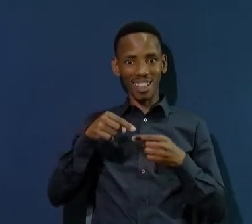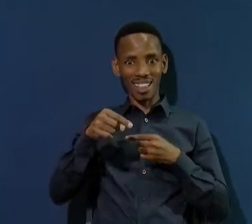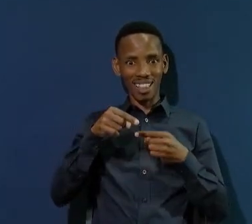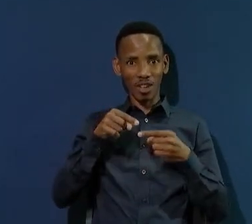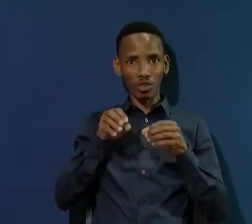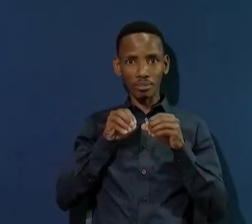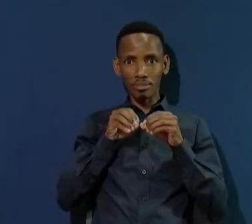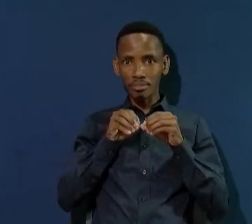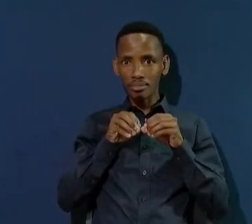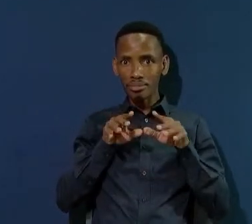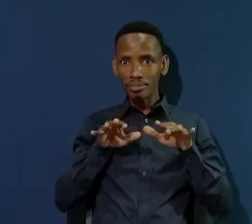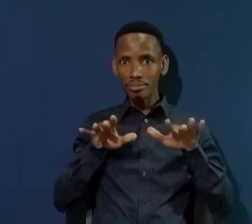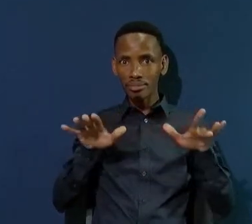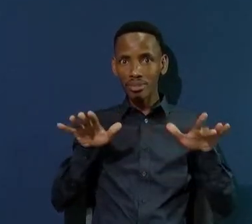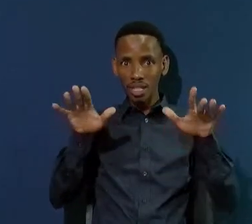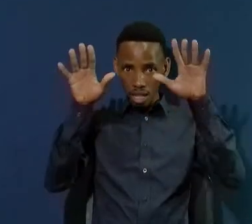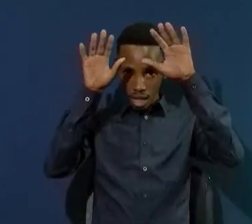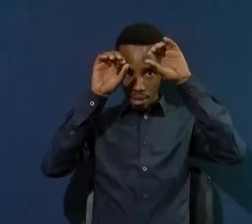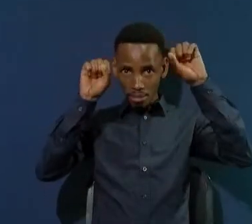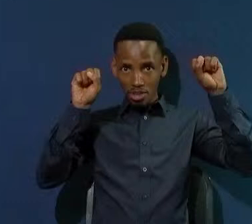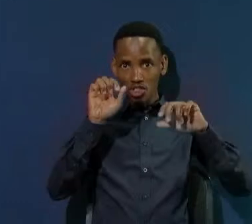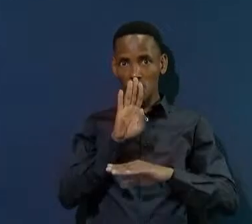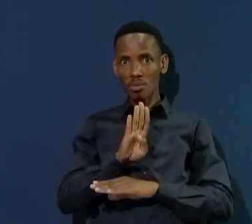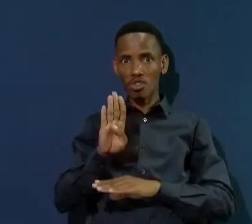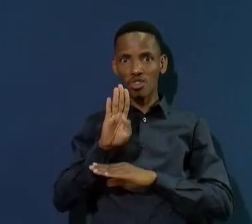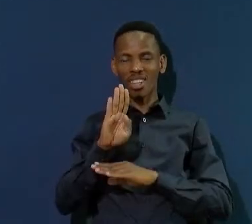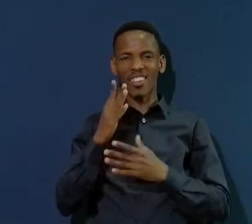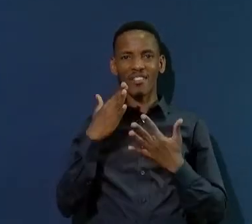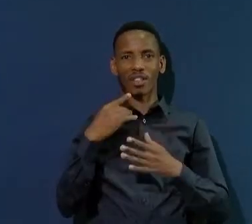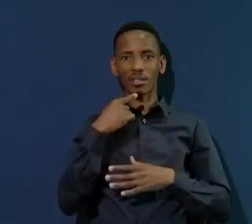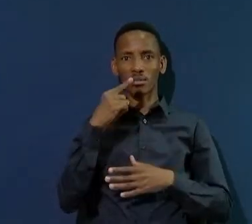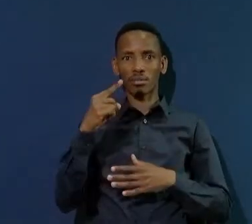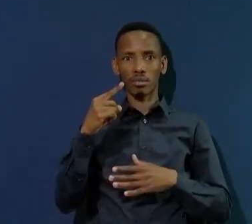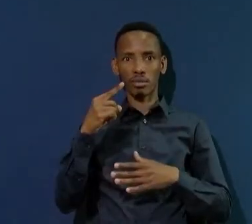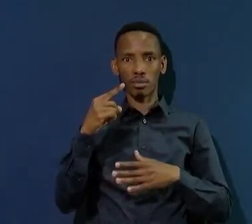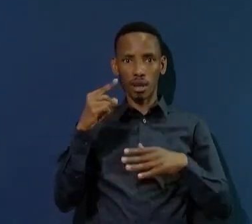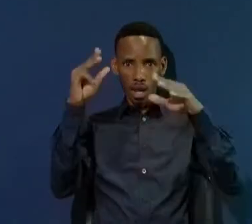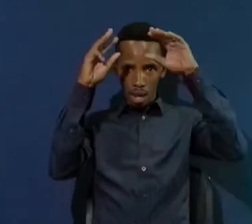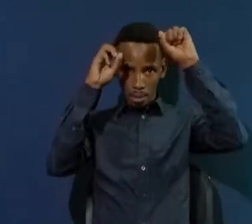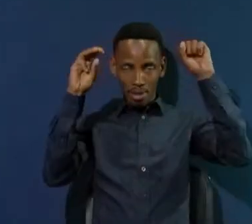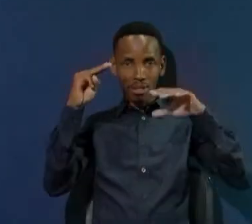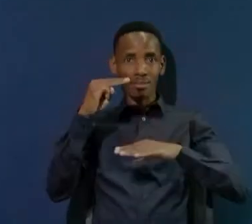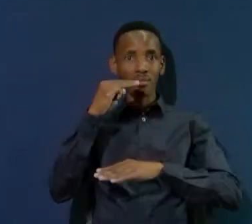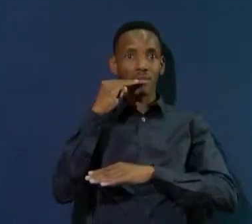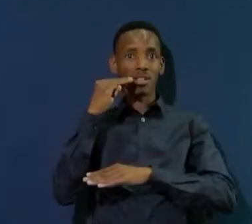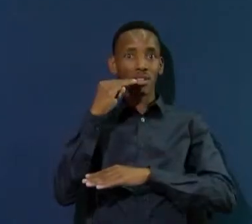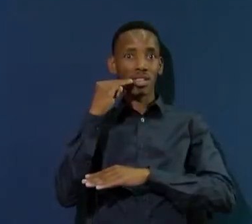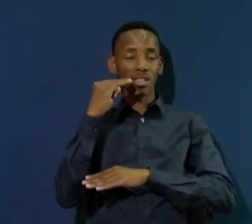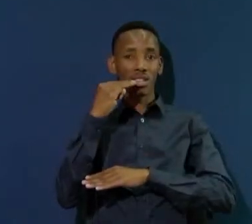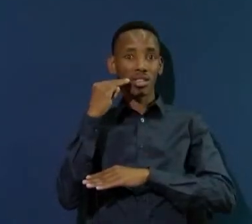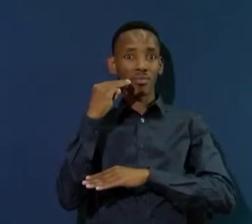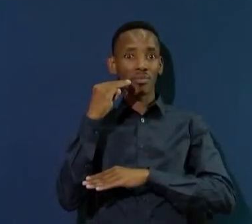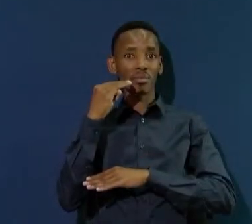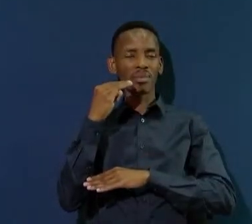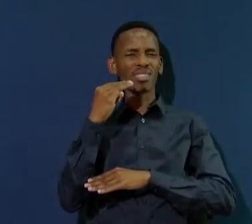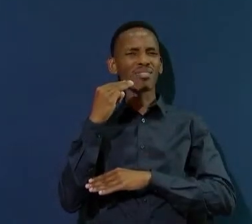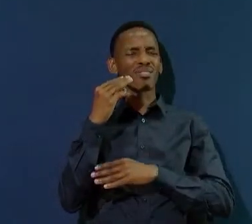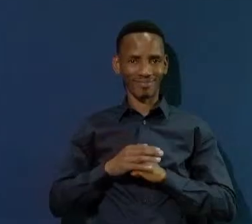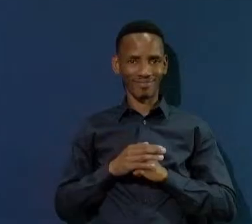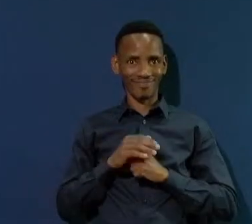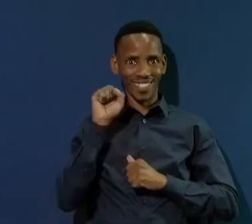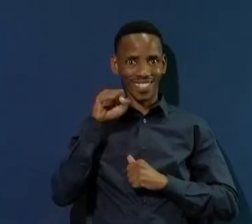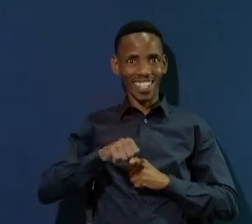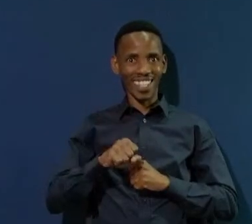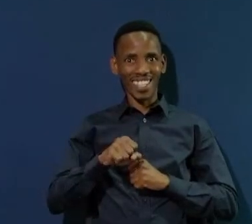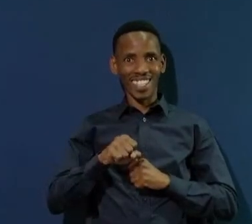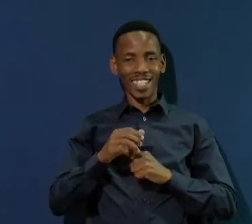jaana ke ene tautona lefatshe la Botswana, His Excellency Dr. Mokgweetsi ere ke abetswe masisi go mo wa bua a lebile